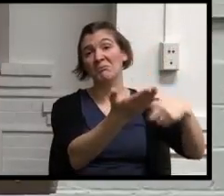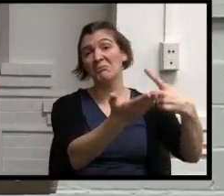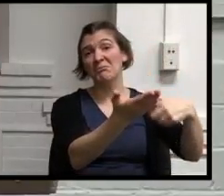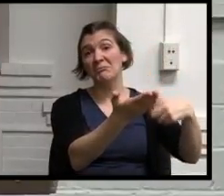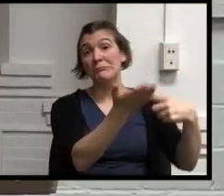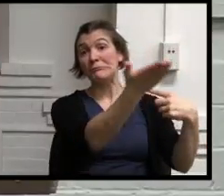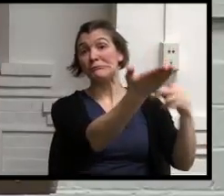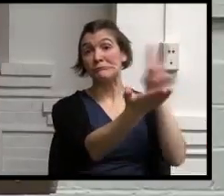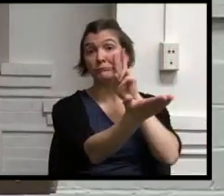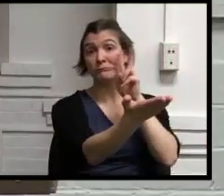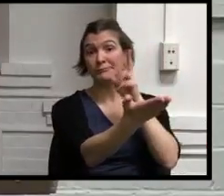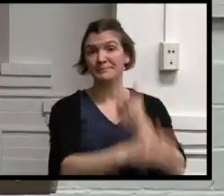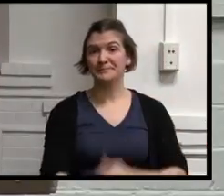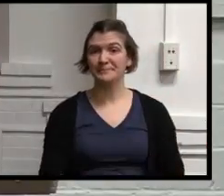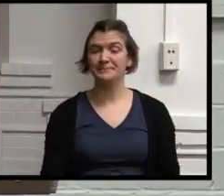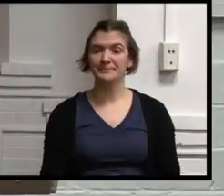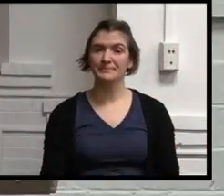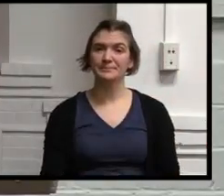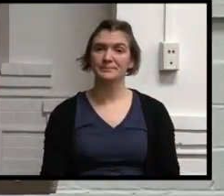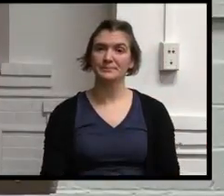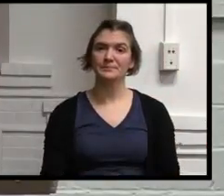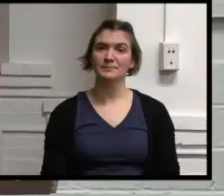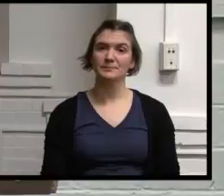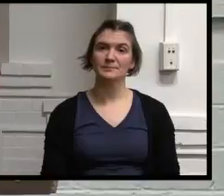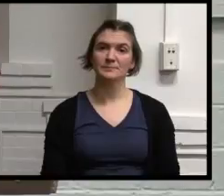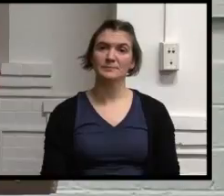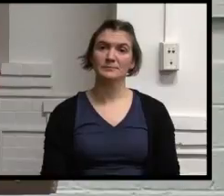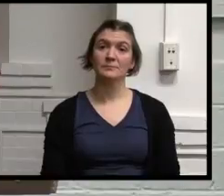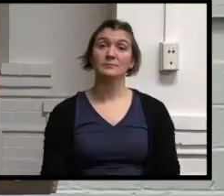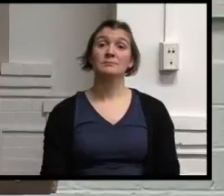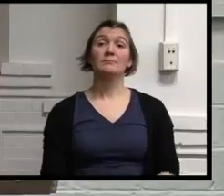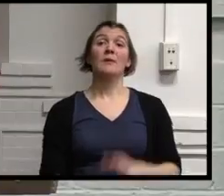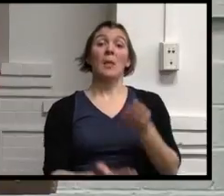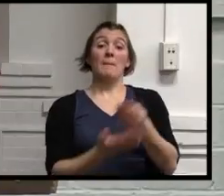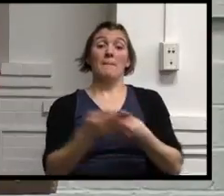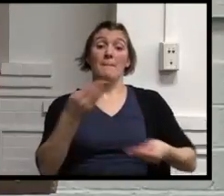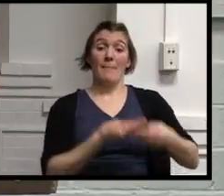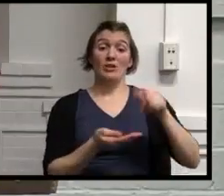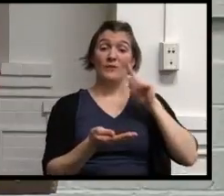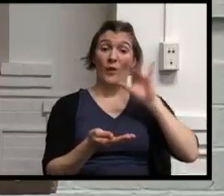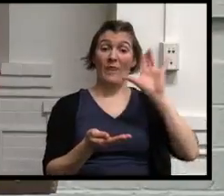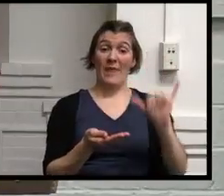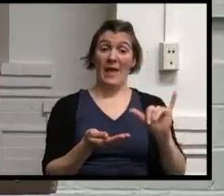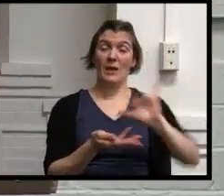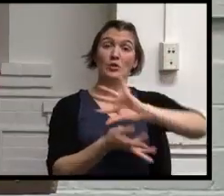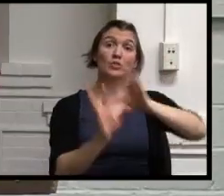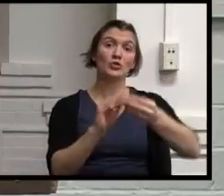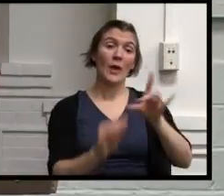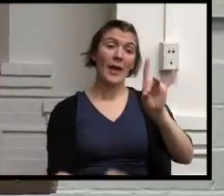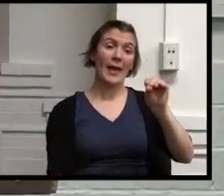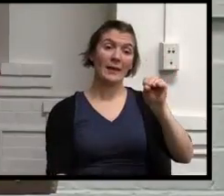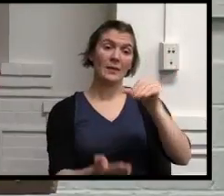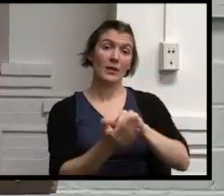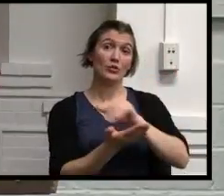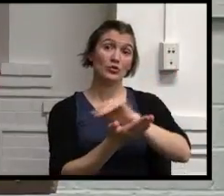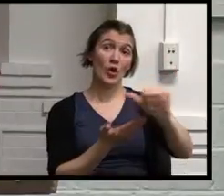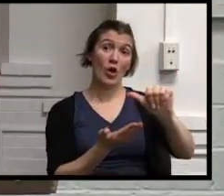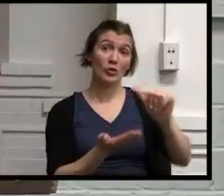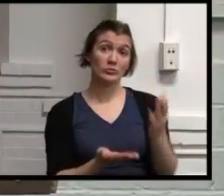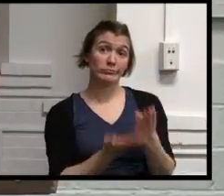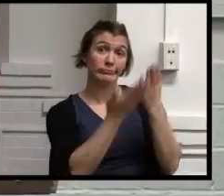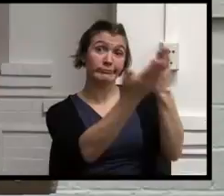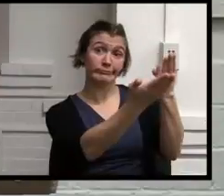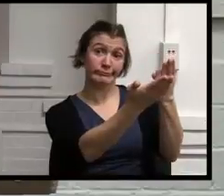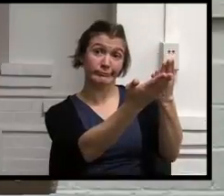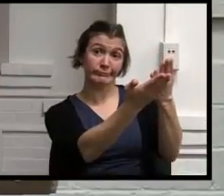this application to consider. The budget as outlined here totals $80,000 for the